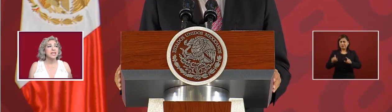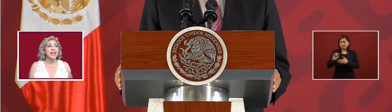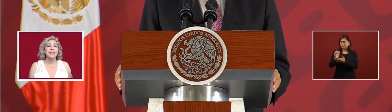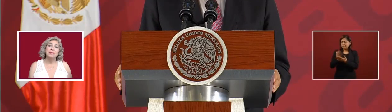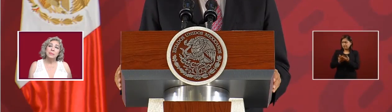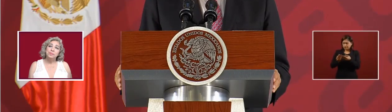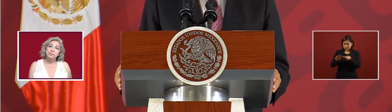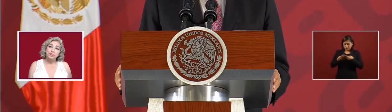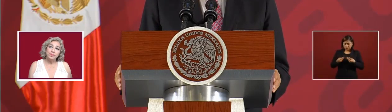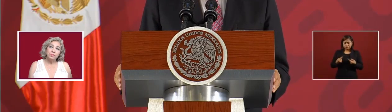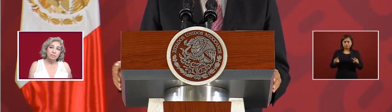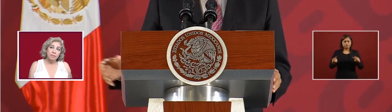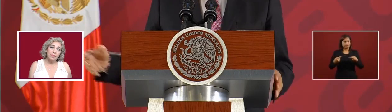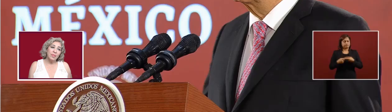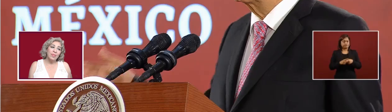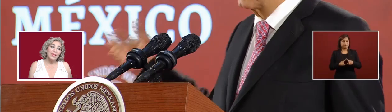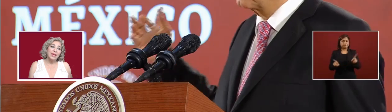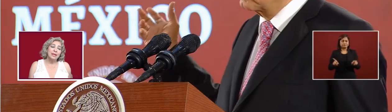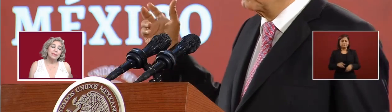different data.